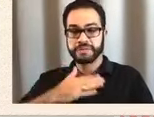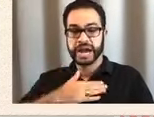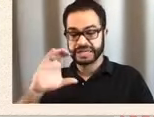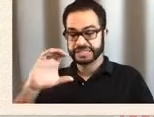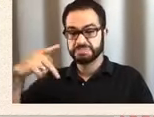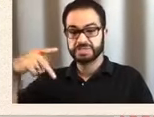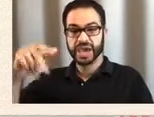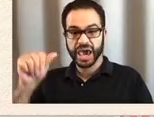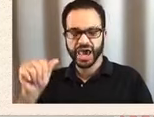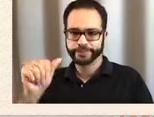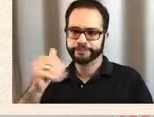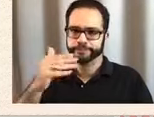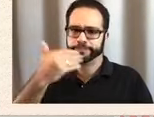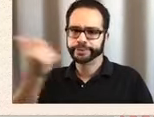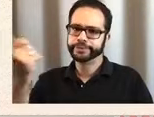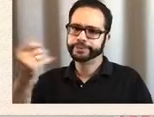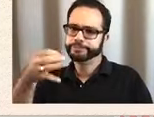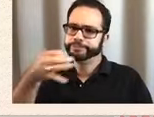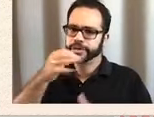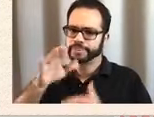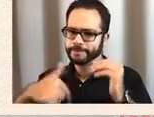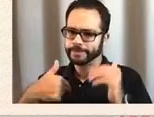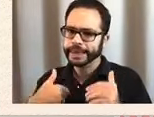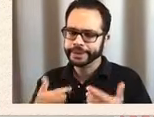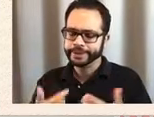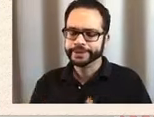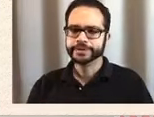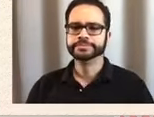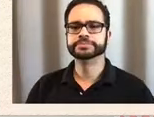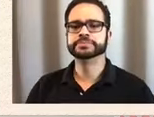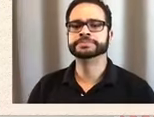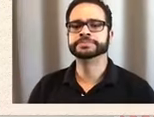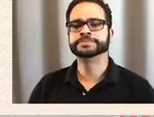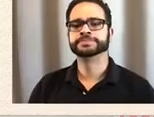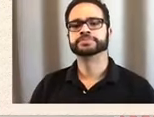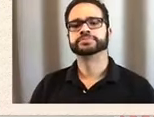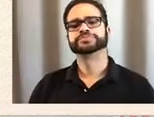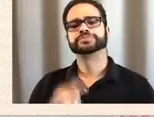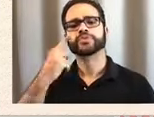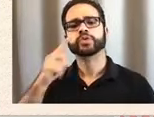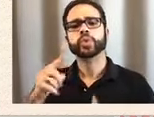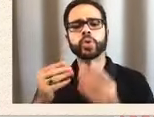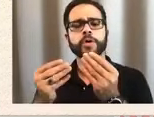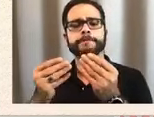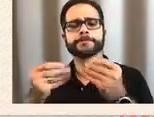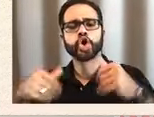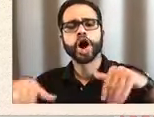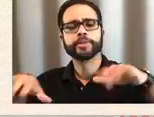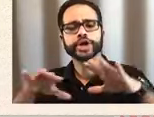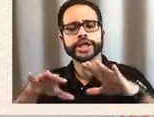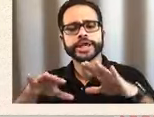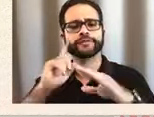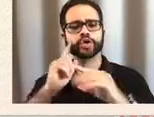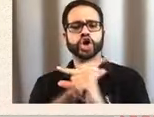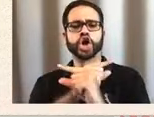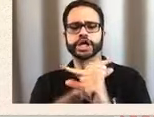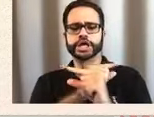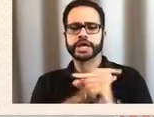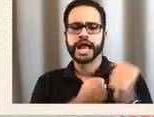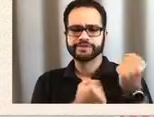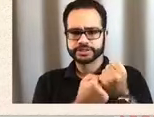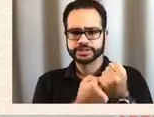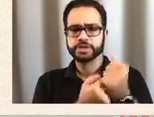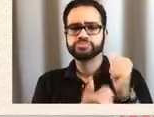So guardian advocacy for property though, so most guardian advocacies are for